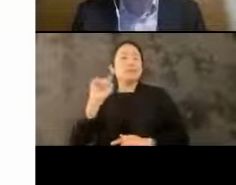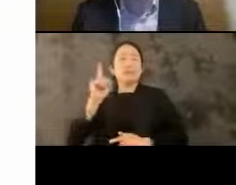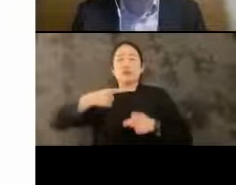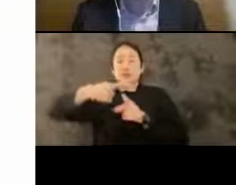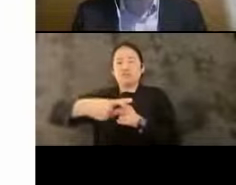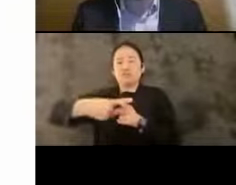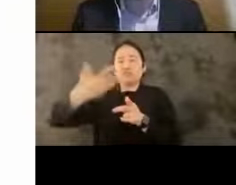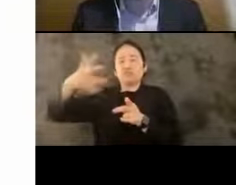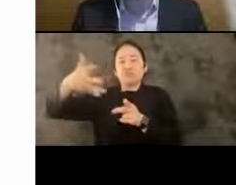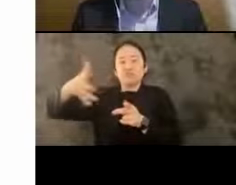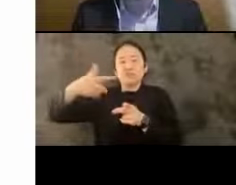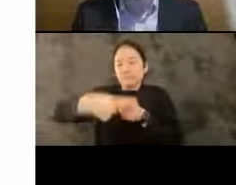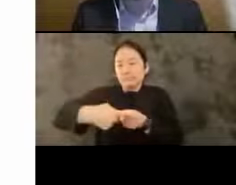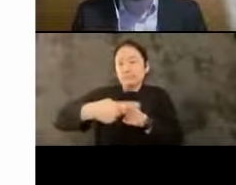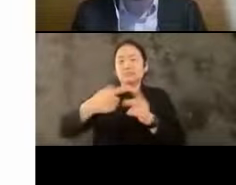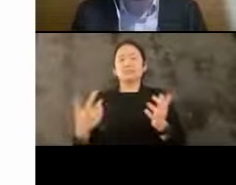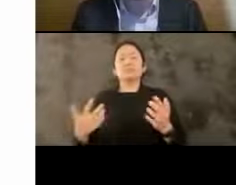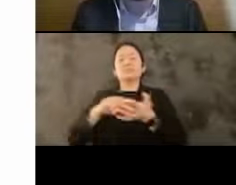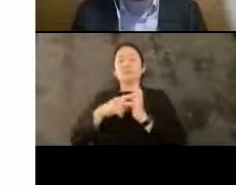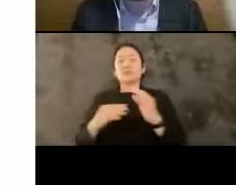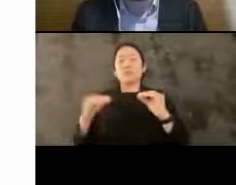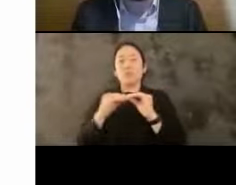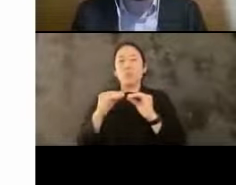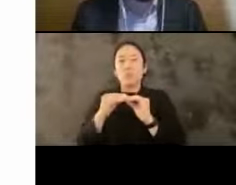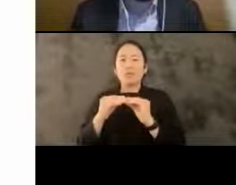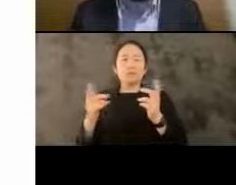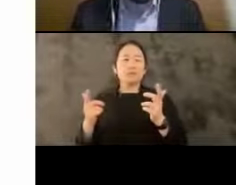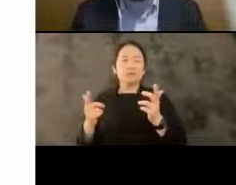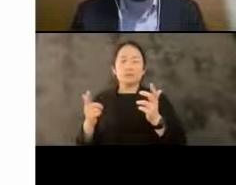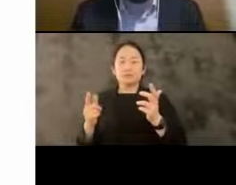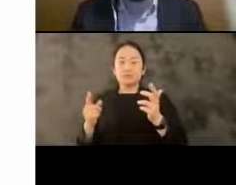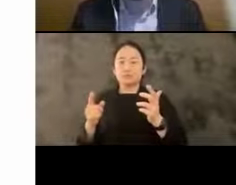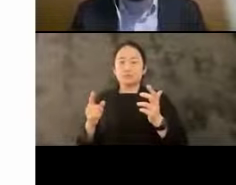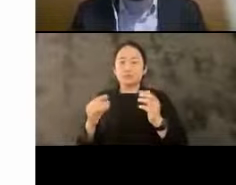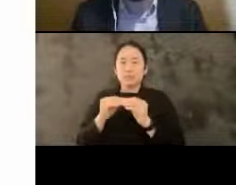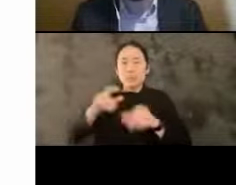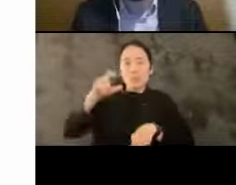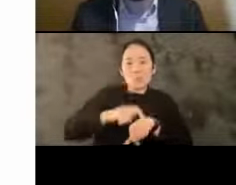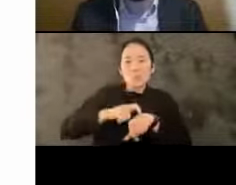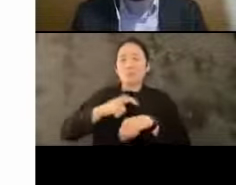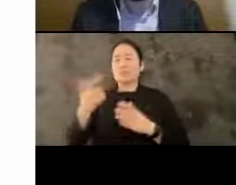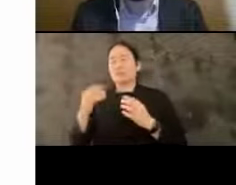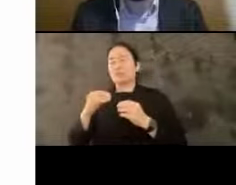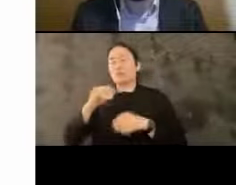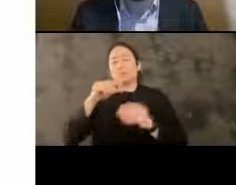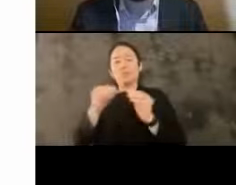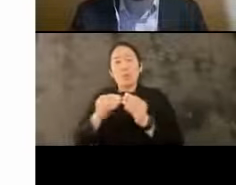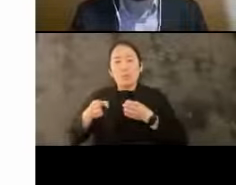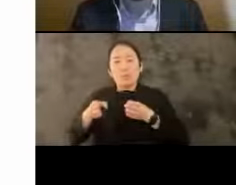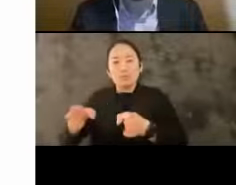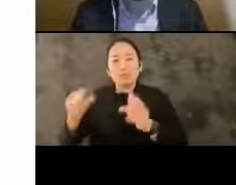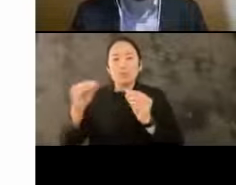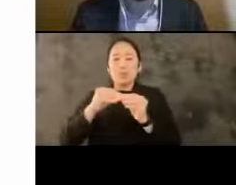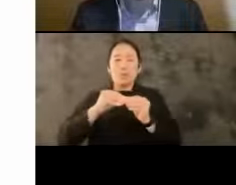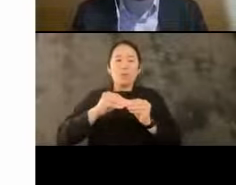usually involves, a more aggressive amount of dedicated medians or lanes than what you would see with